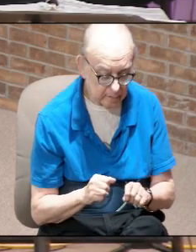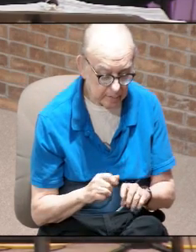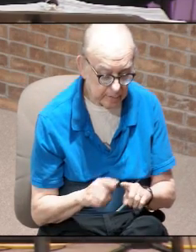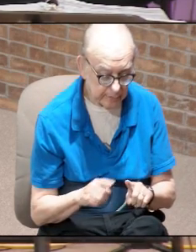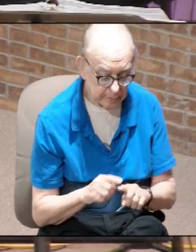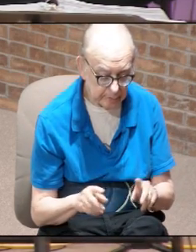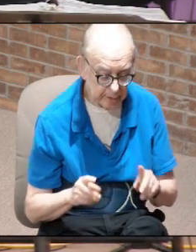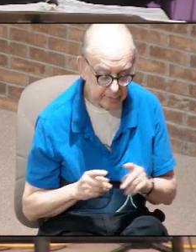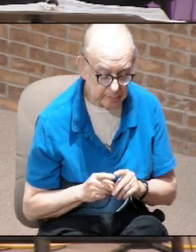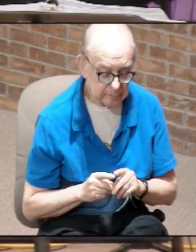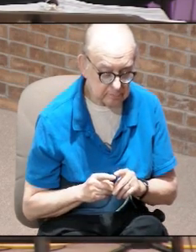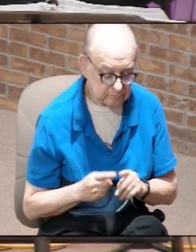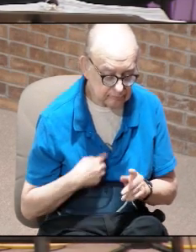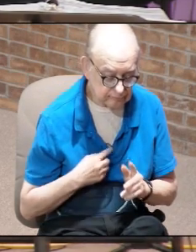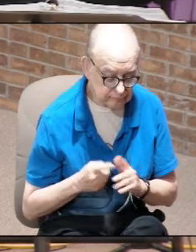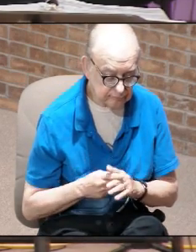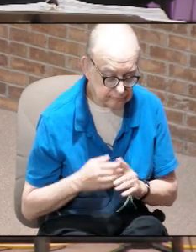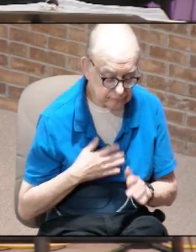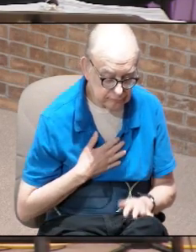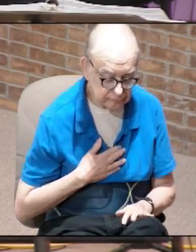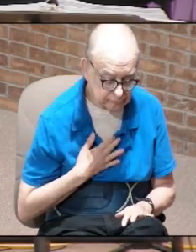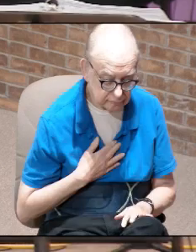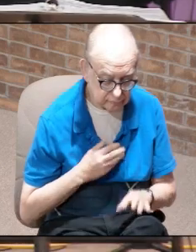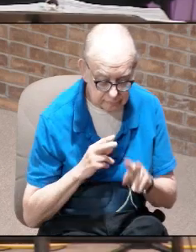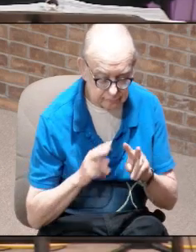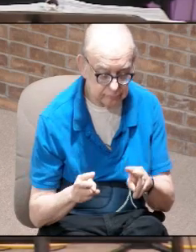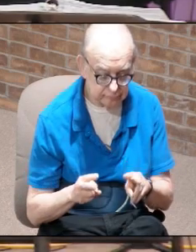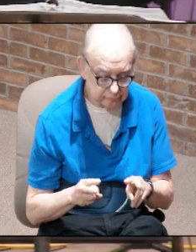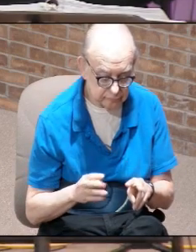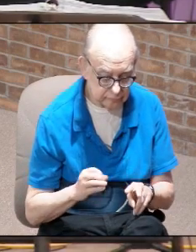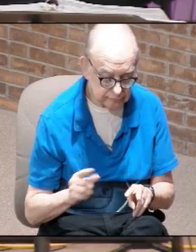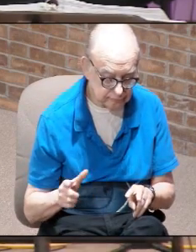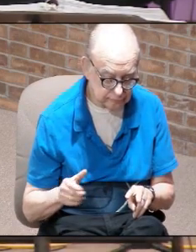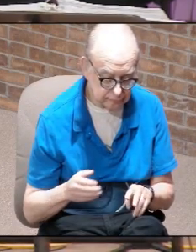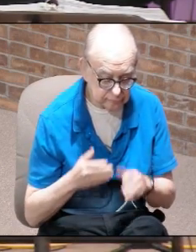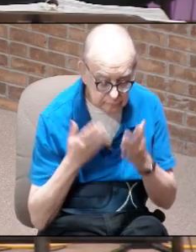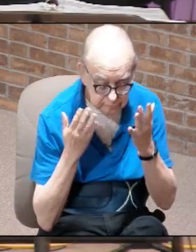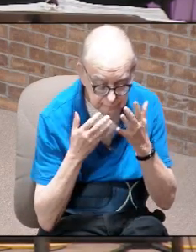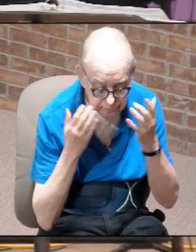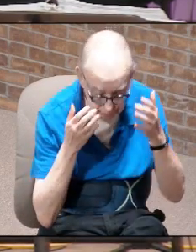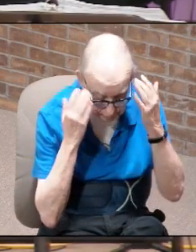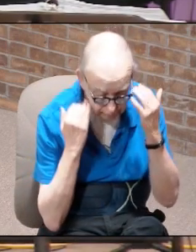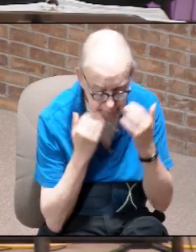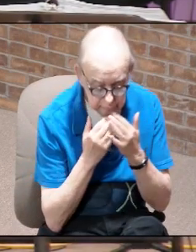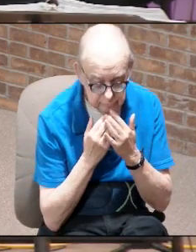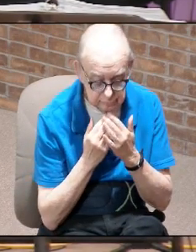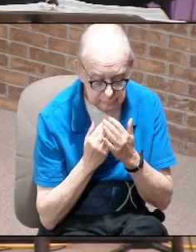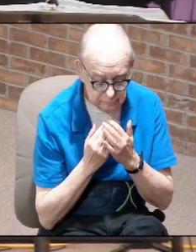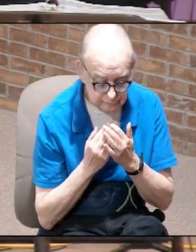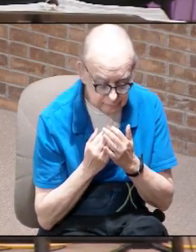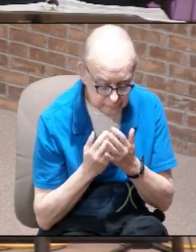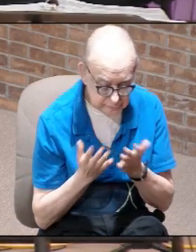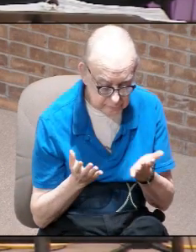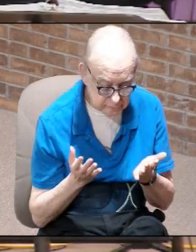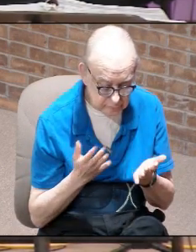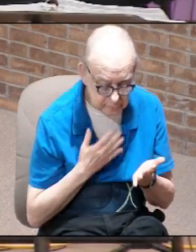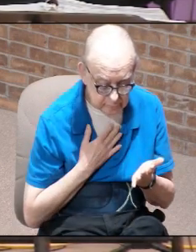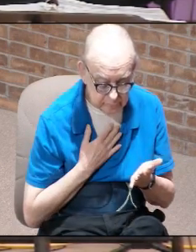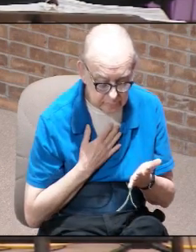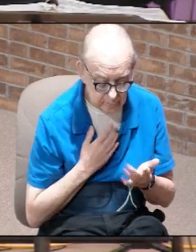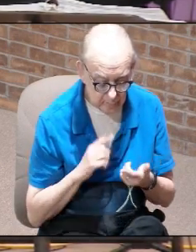places. I'm beginning to enjoy the view and the cool breeze on my face with my delightful